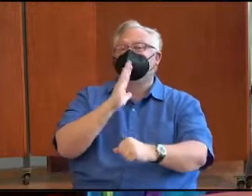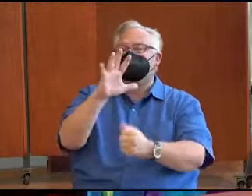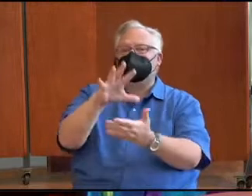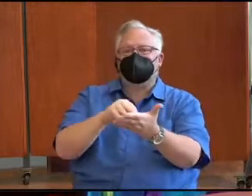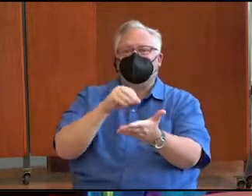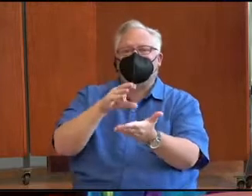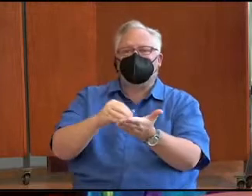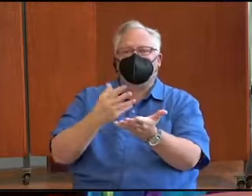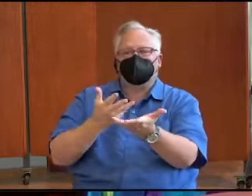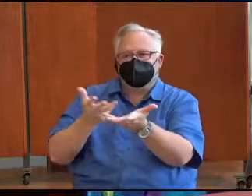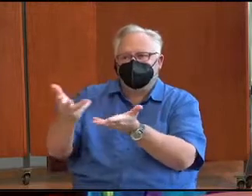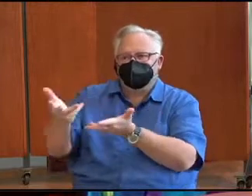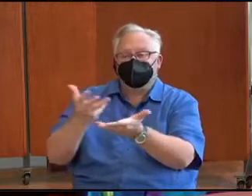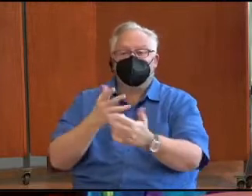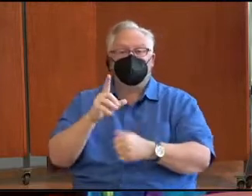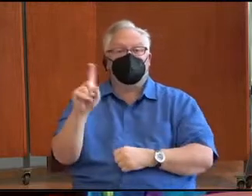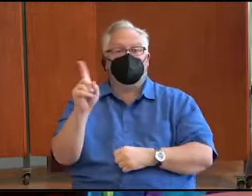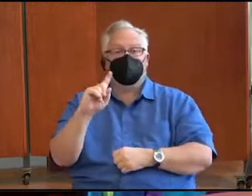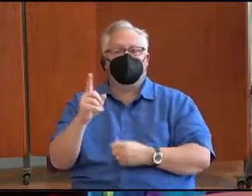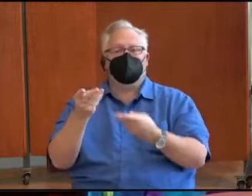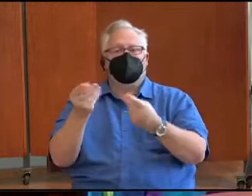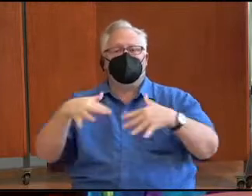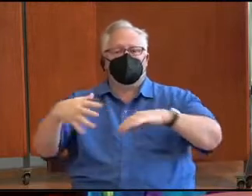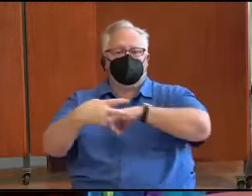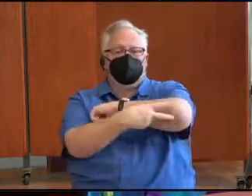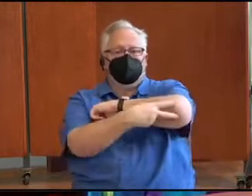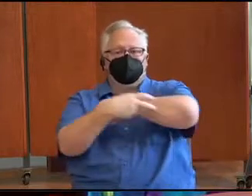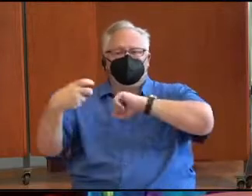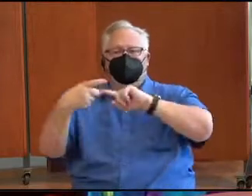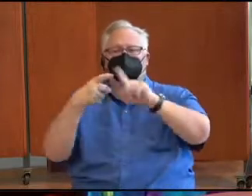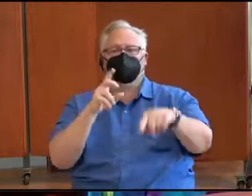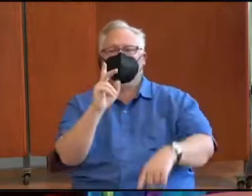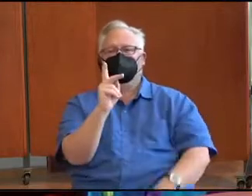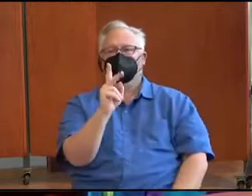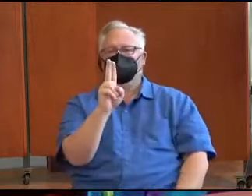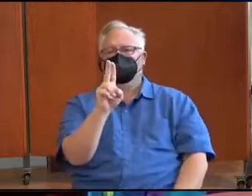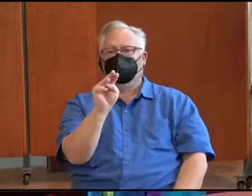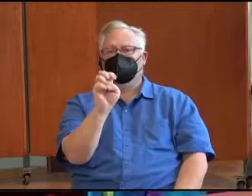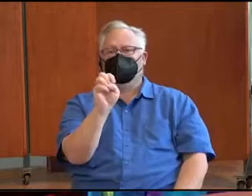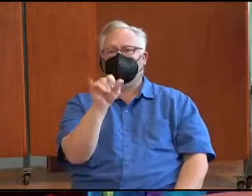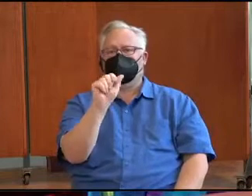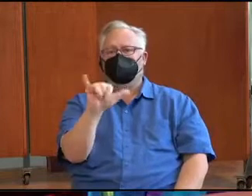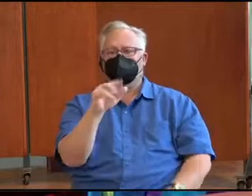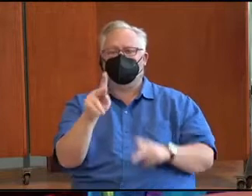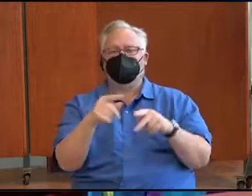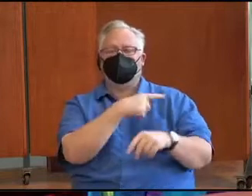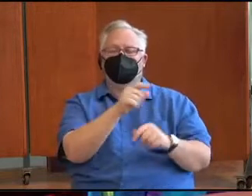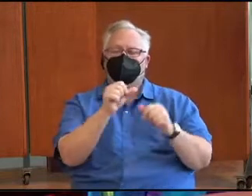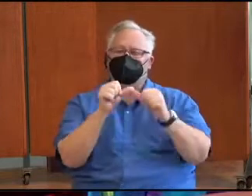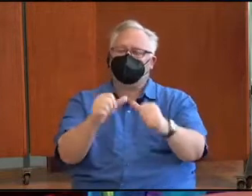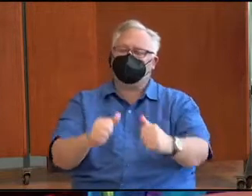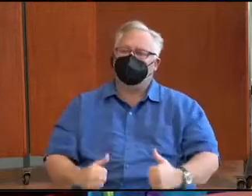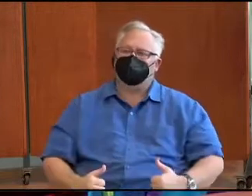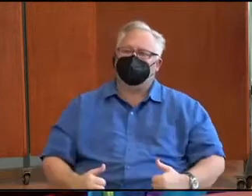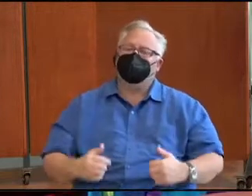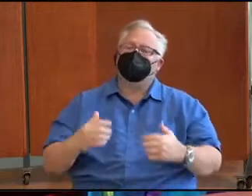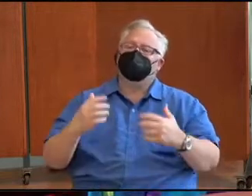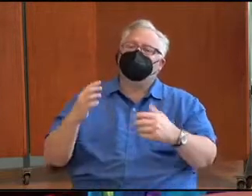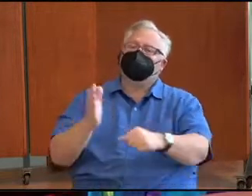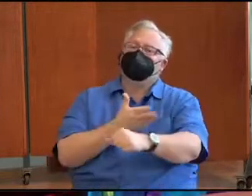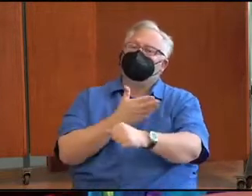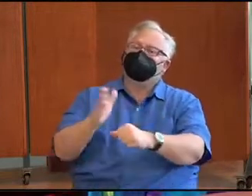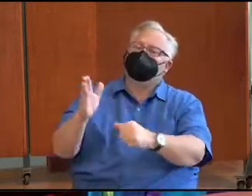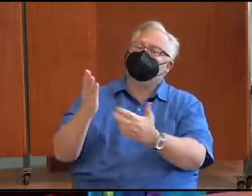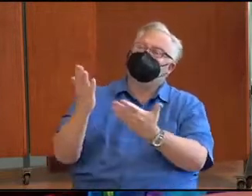on the stolen land of the Kumeyaay, who continue to pray and sing and gather and live throughout